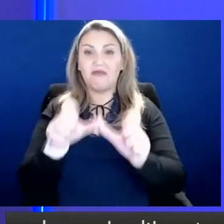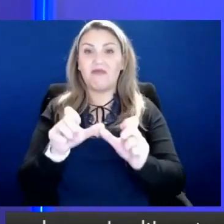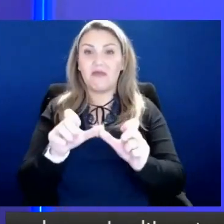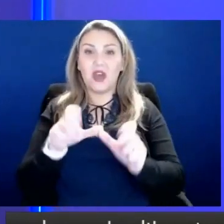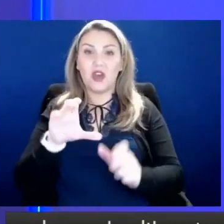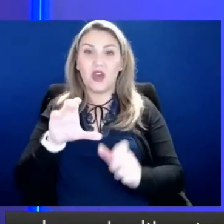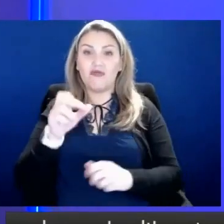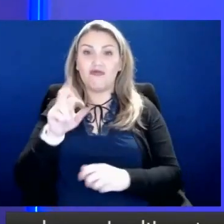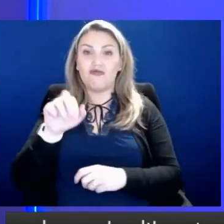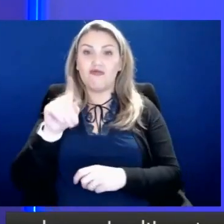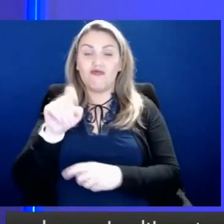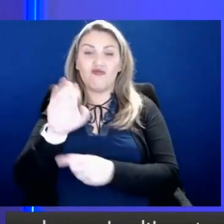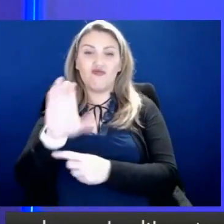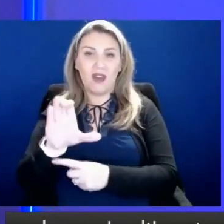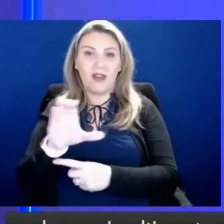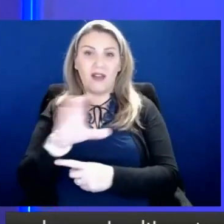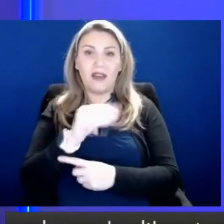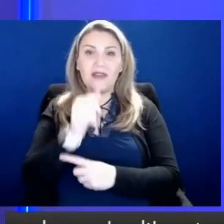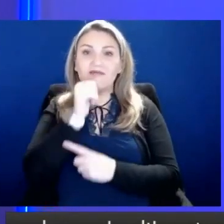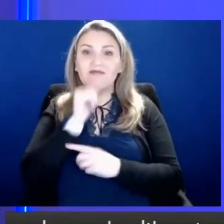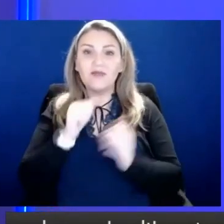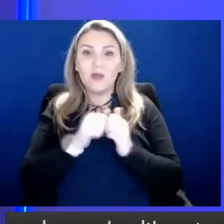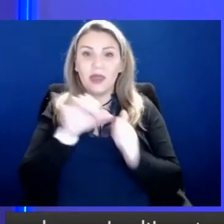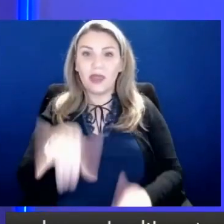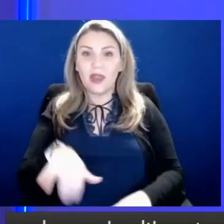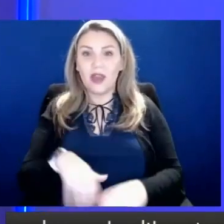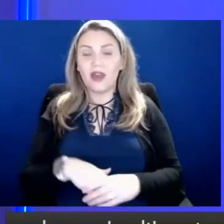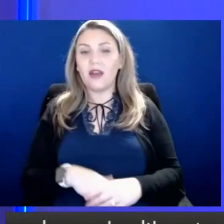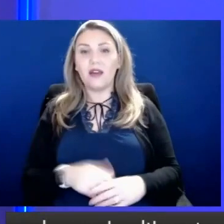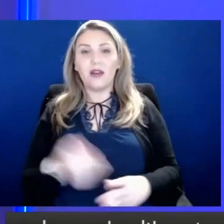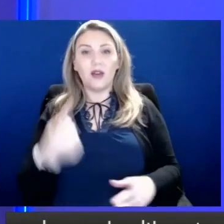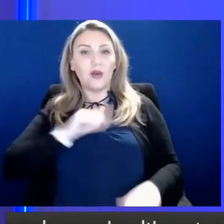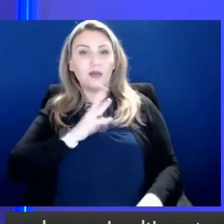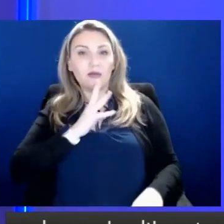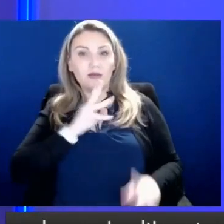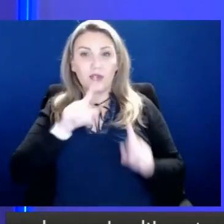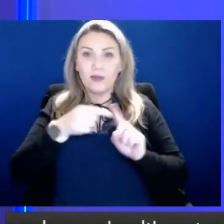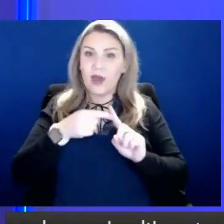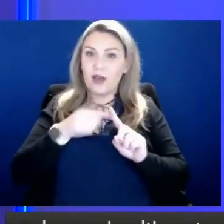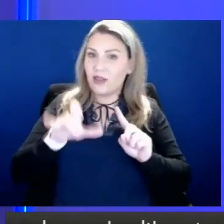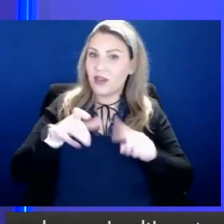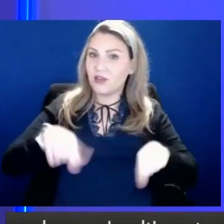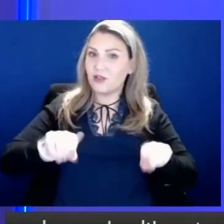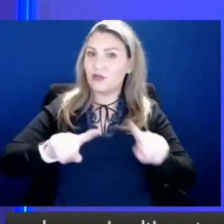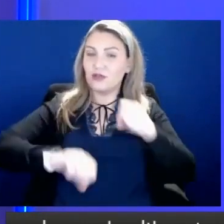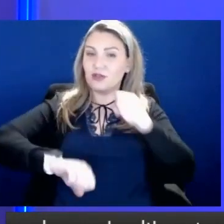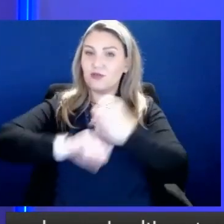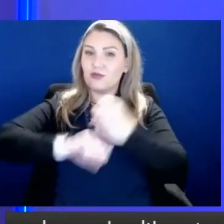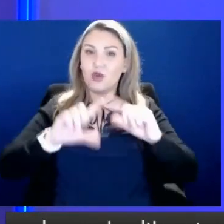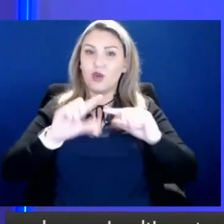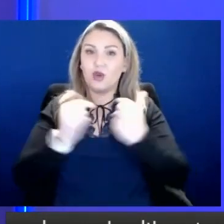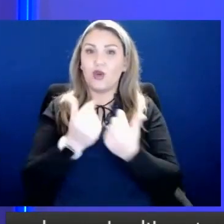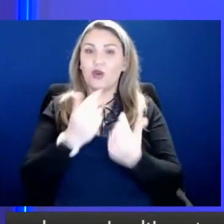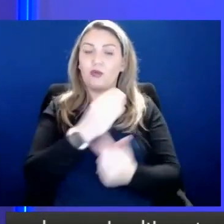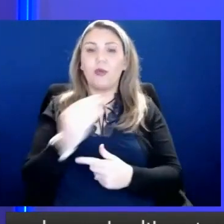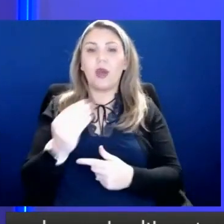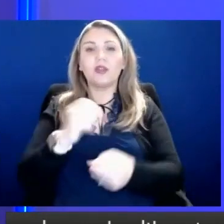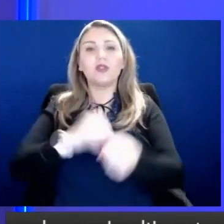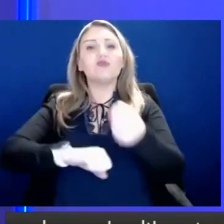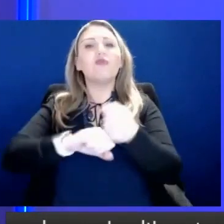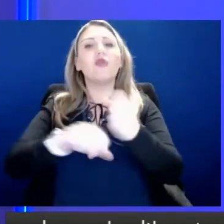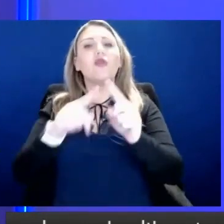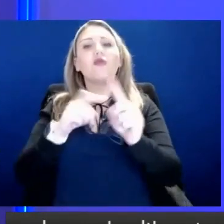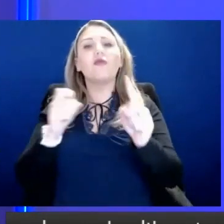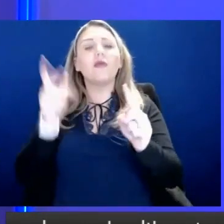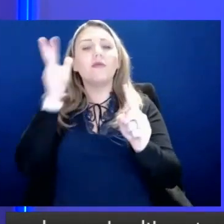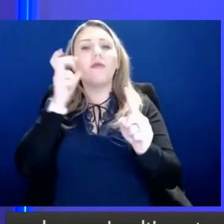that is what we talk about in the support group, and then get support by hearing from other people, maybe